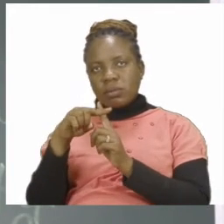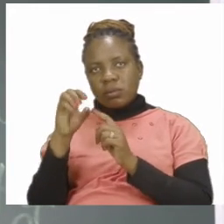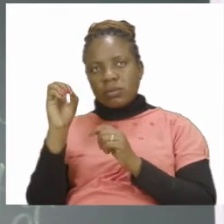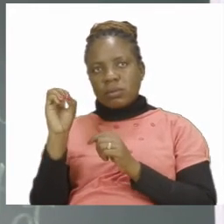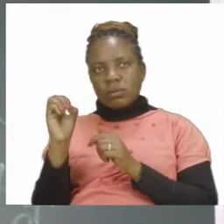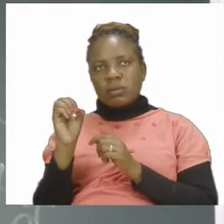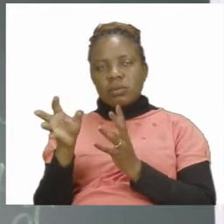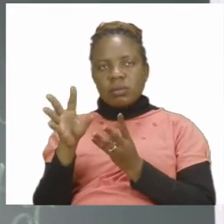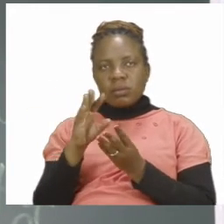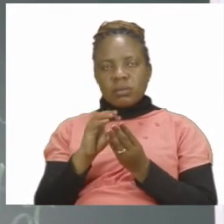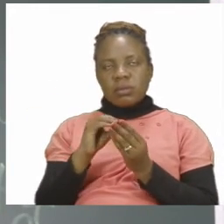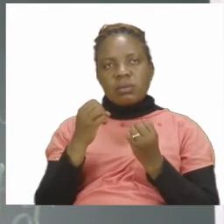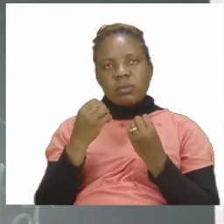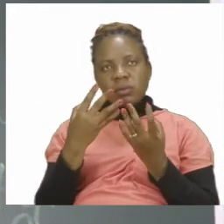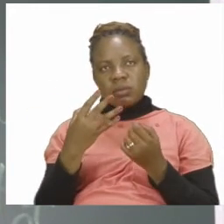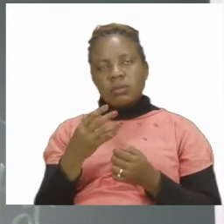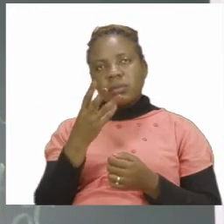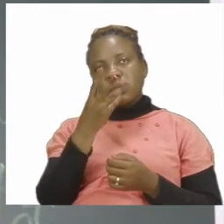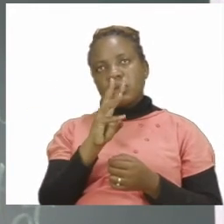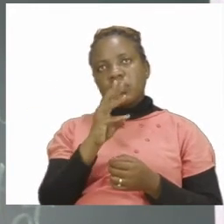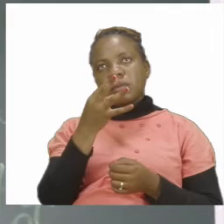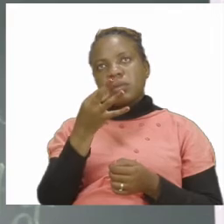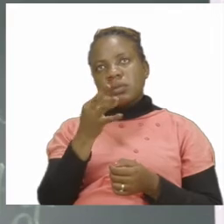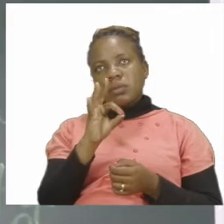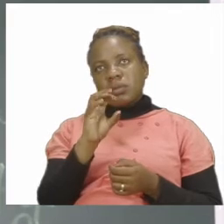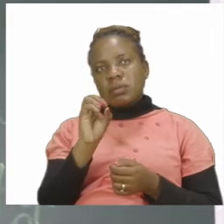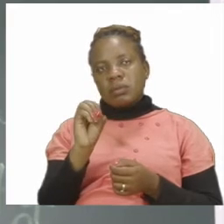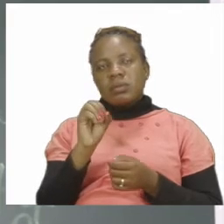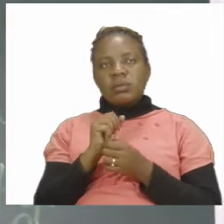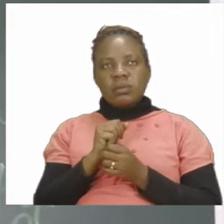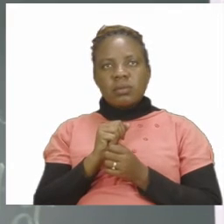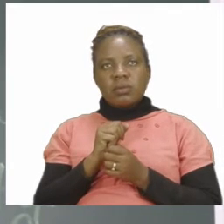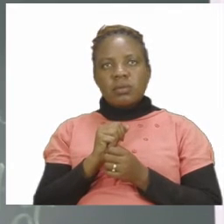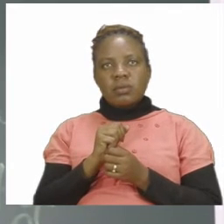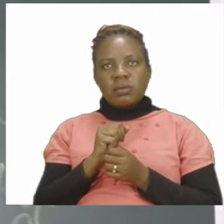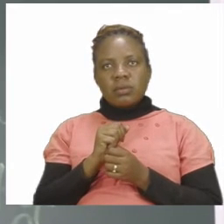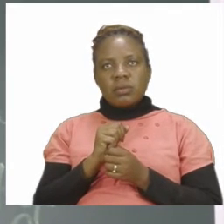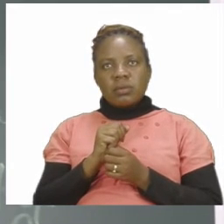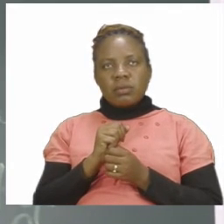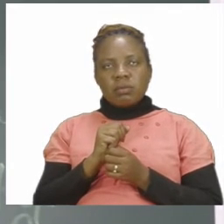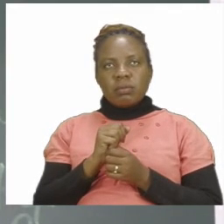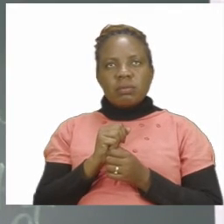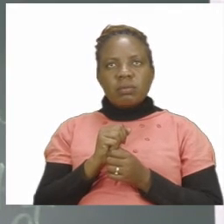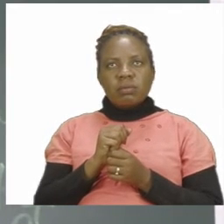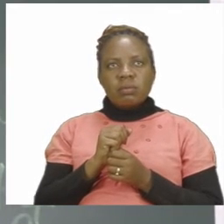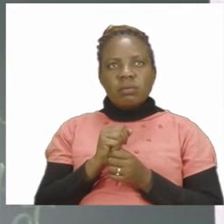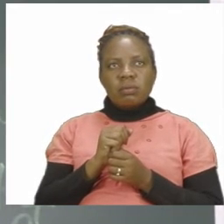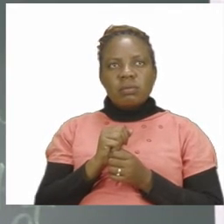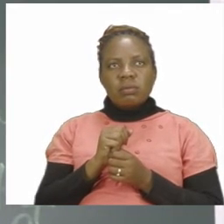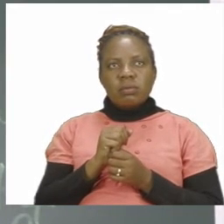690. Right, boys and girls, now before you go ahead and finish all the sums on page